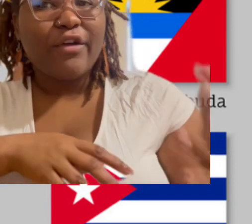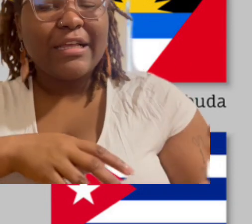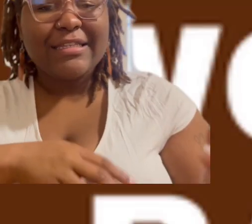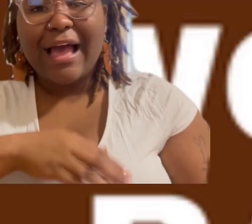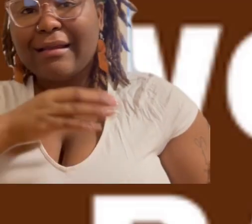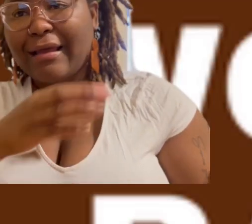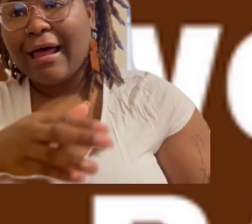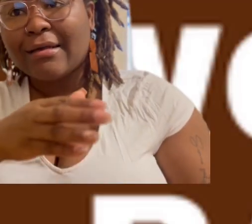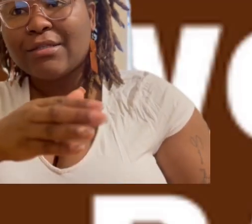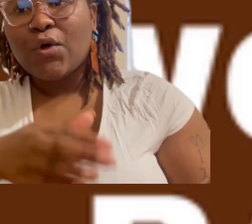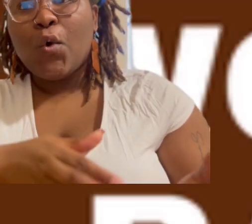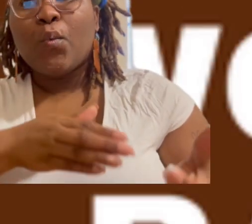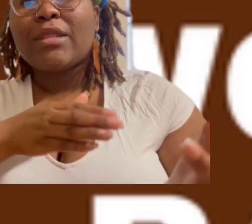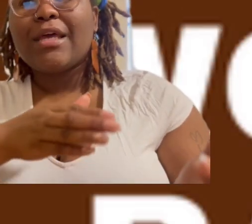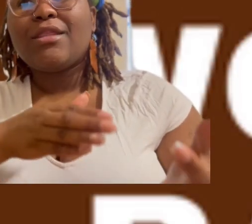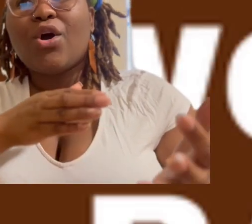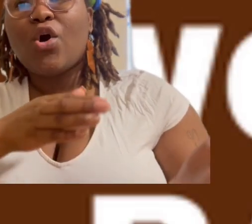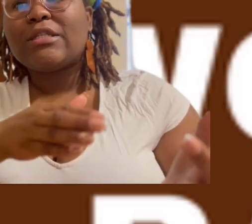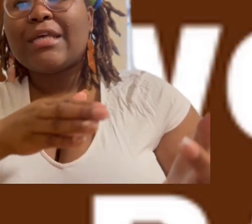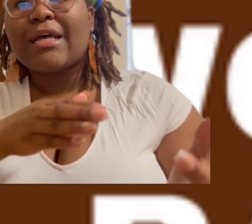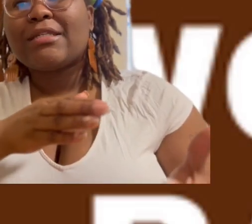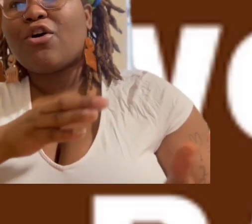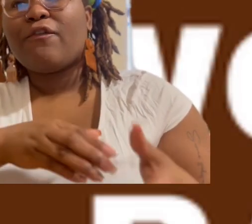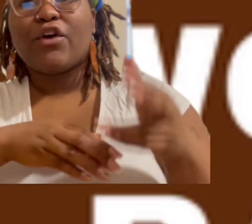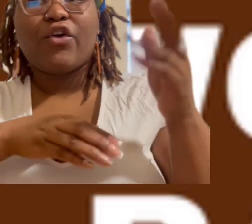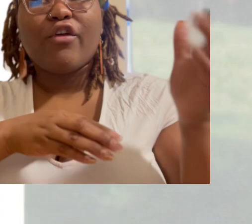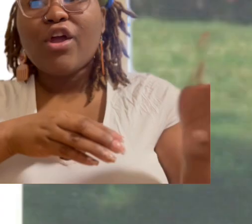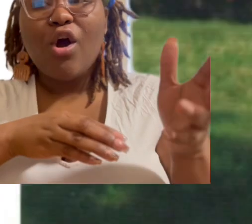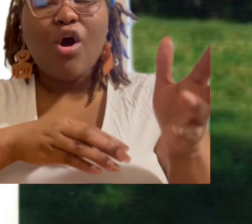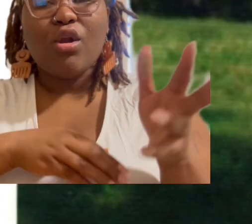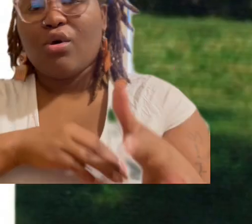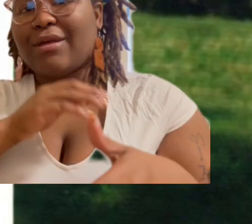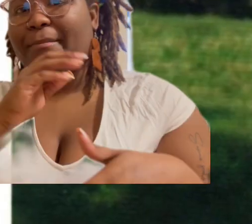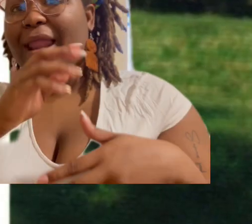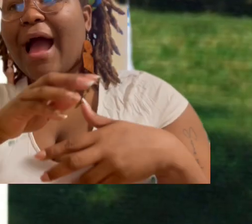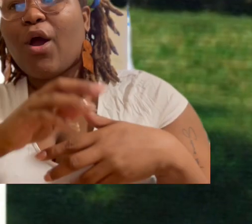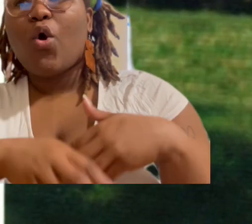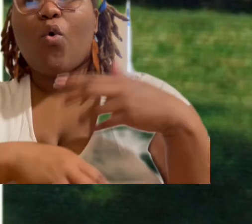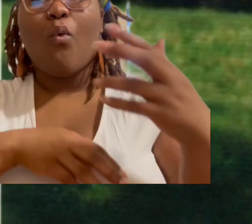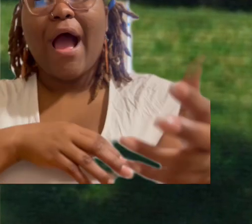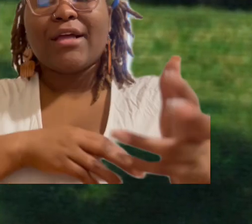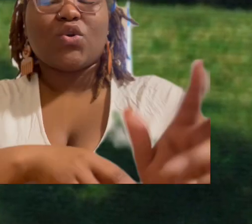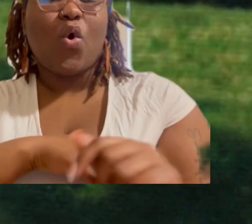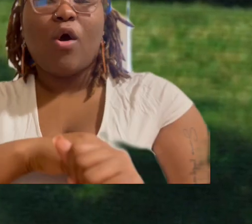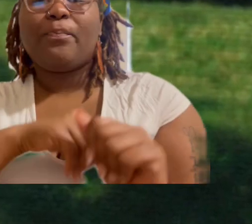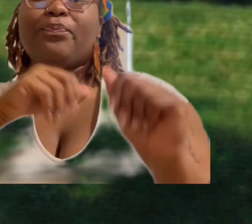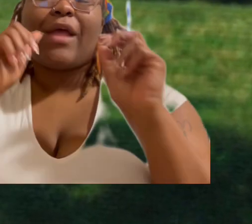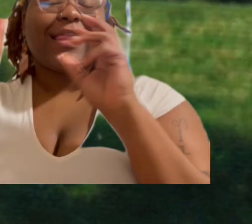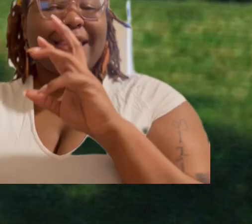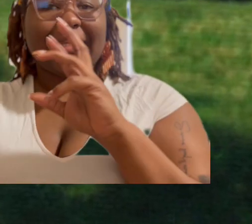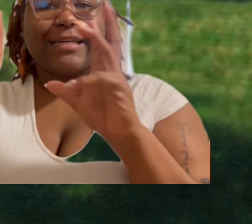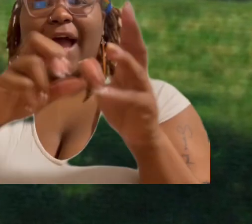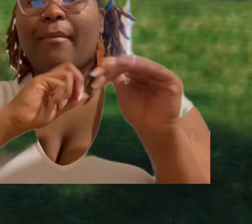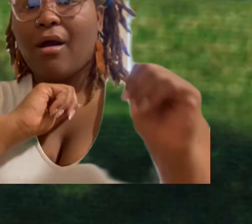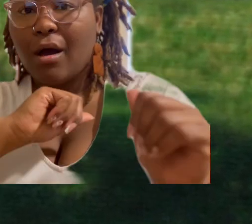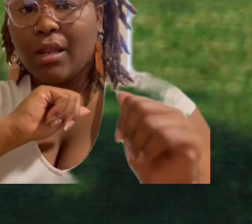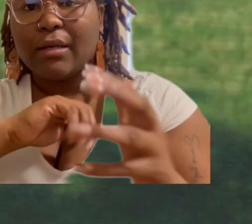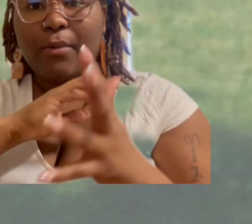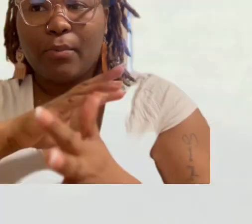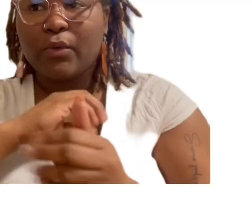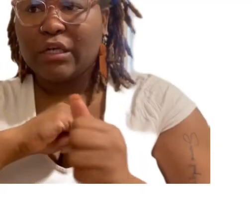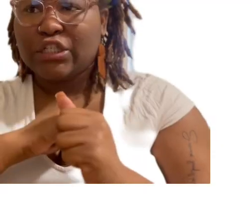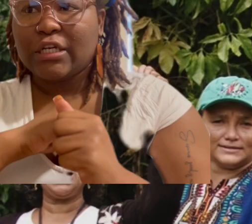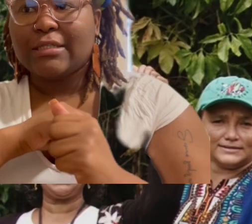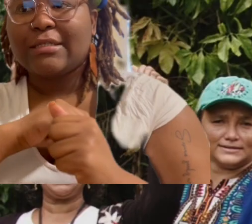of race and class within the context of the Creole or the black or white or, at that time,